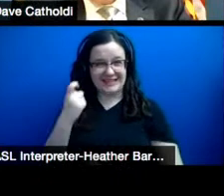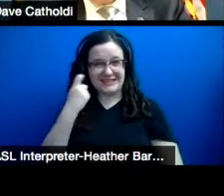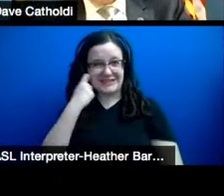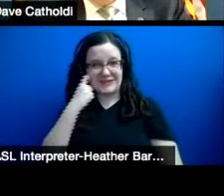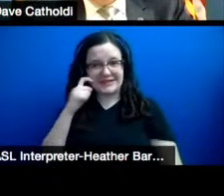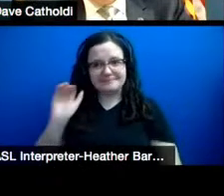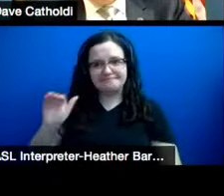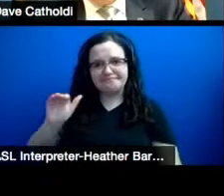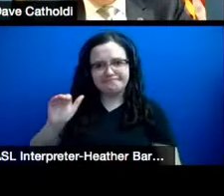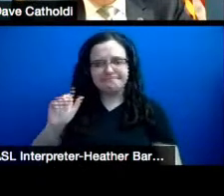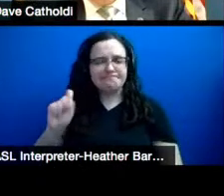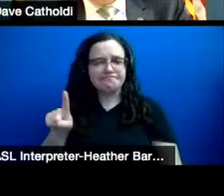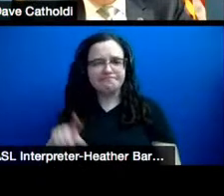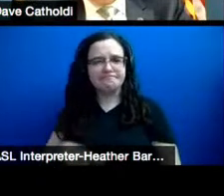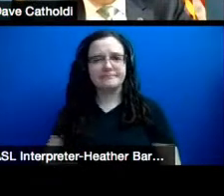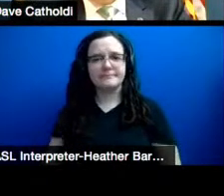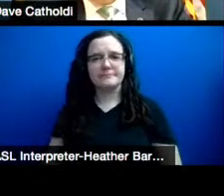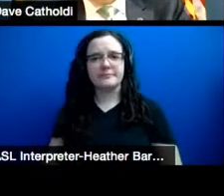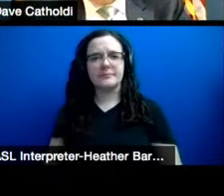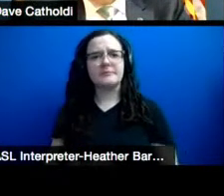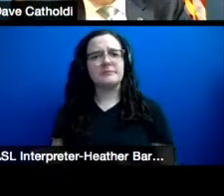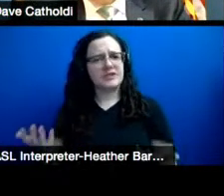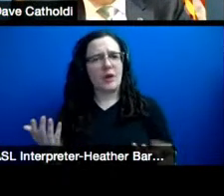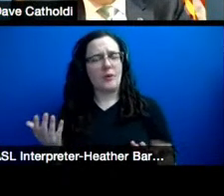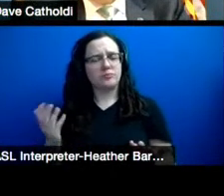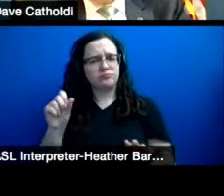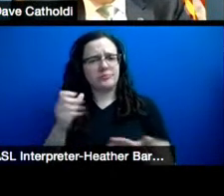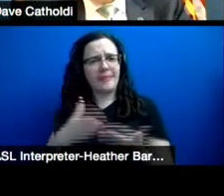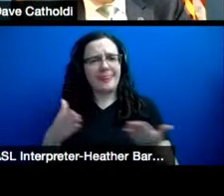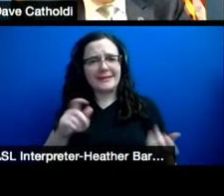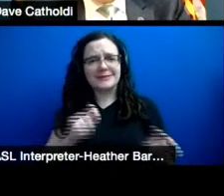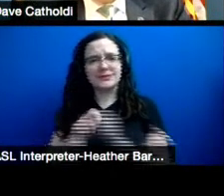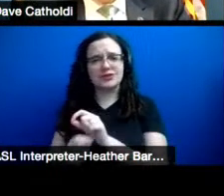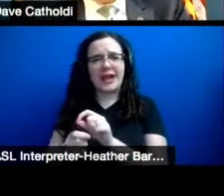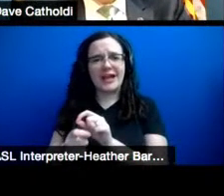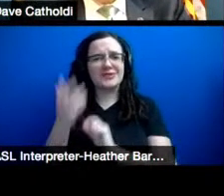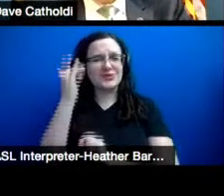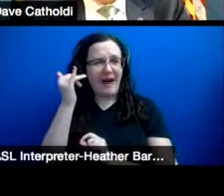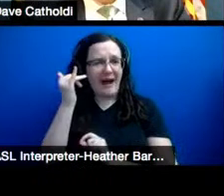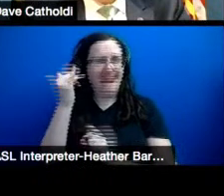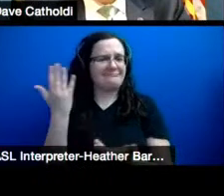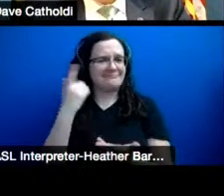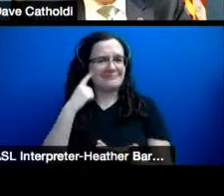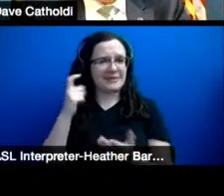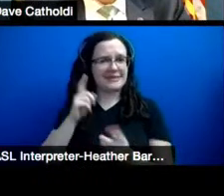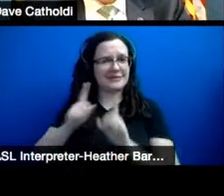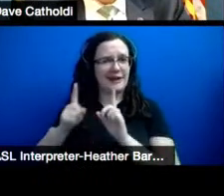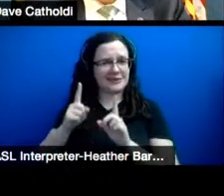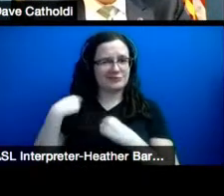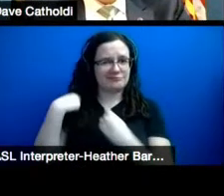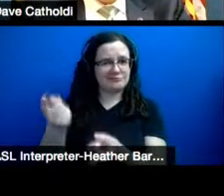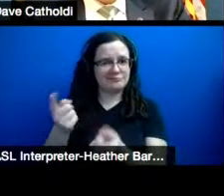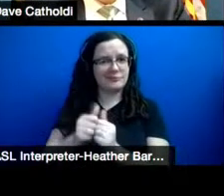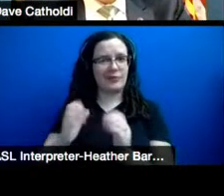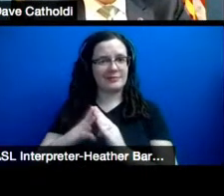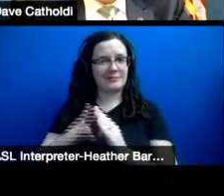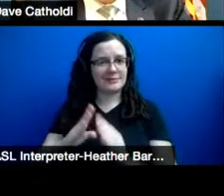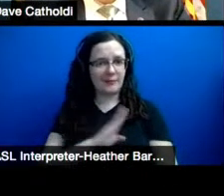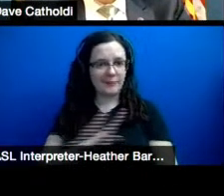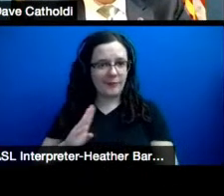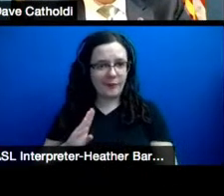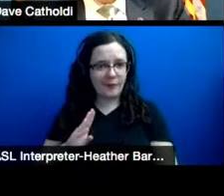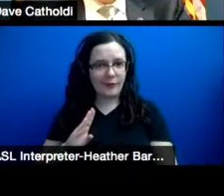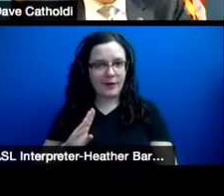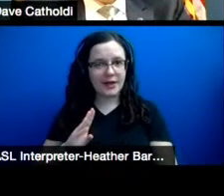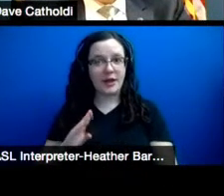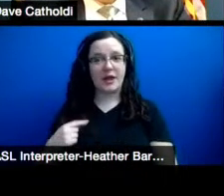the question. So, things have changed just due to the nature of conversations that we've had with the town board in